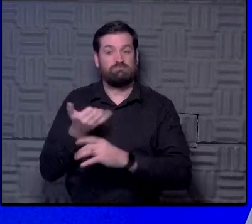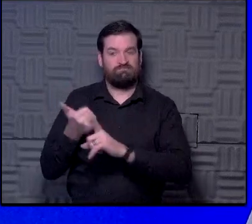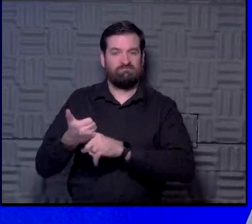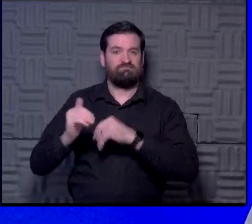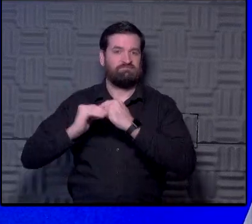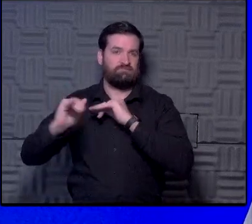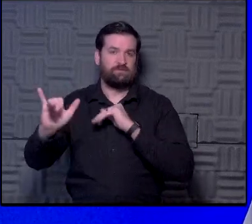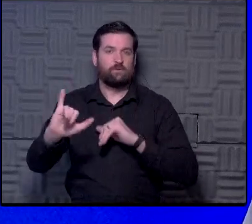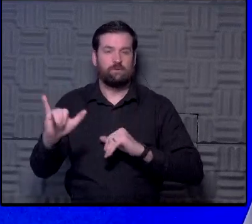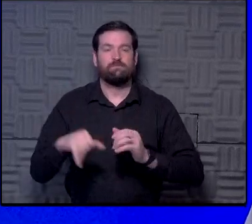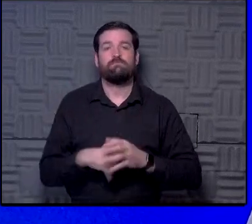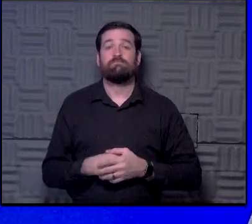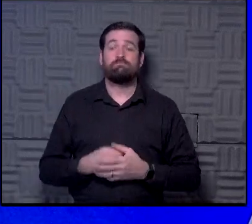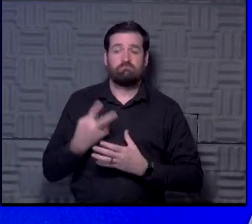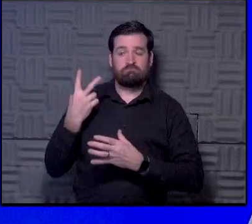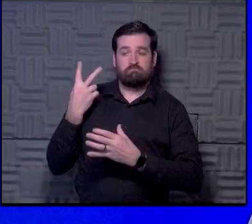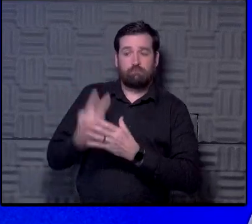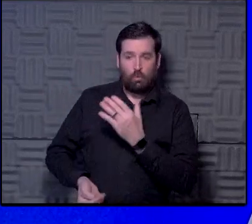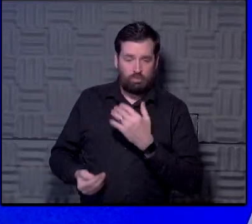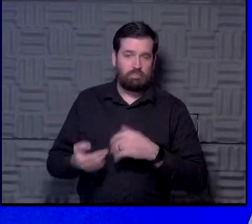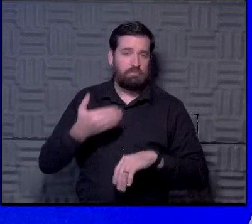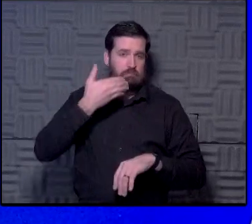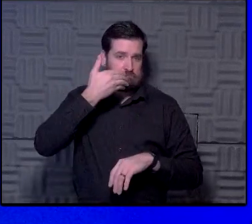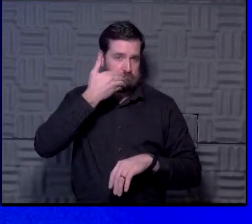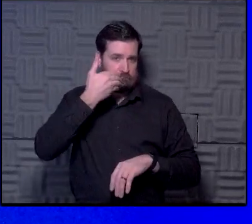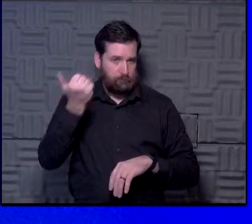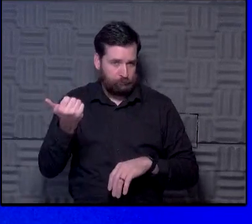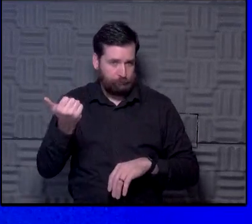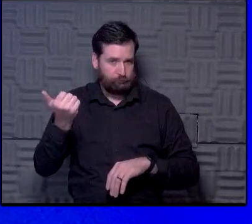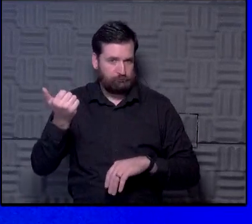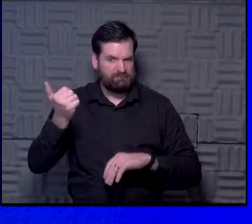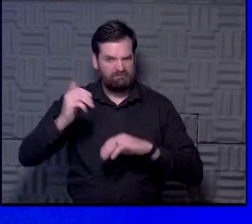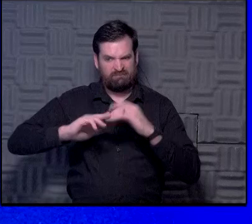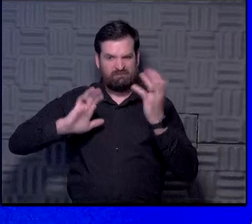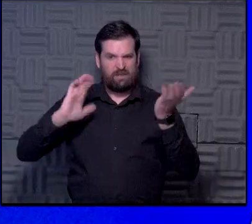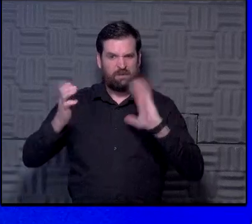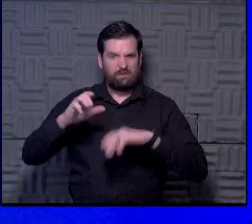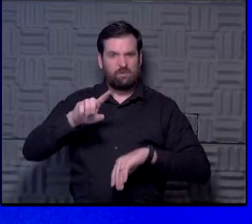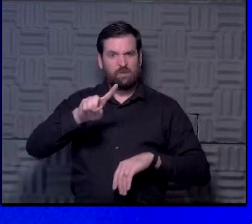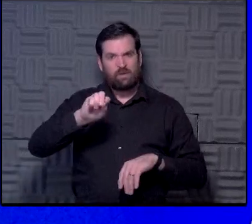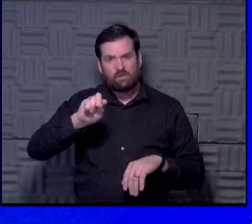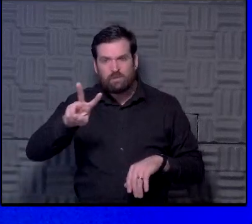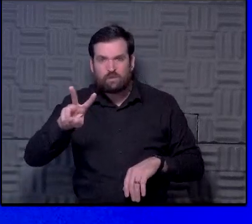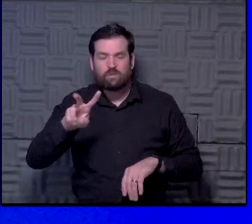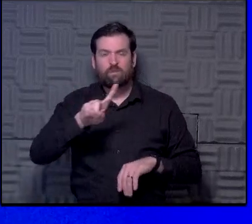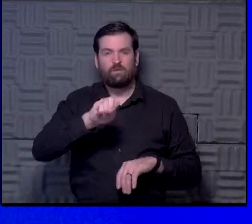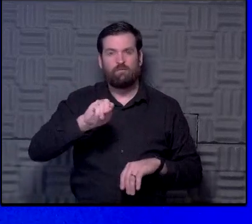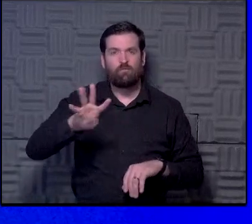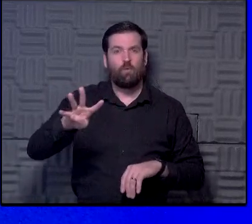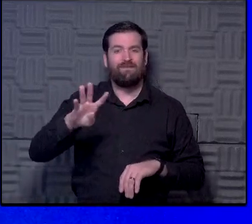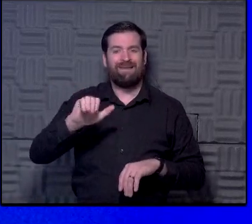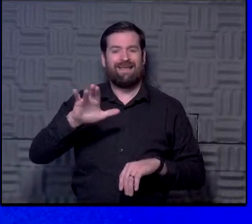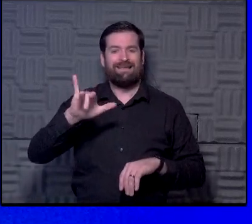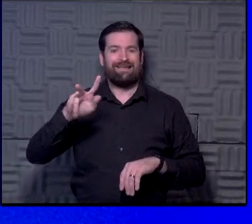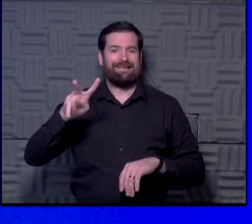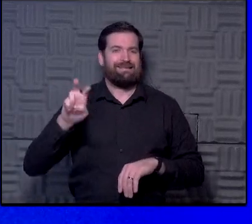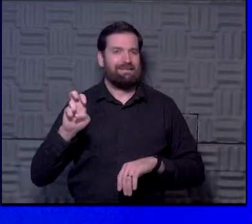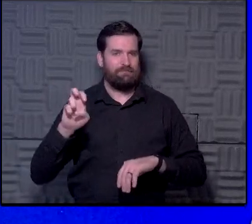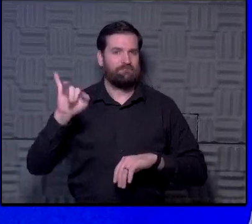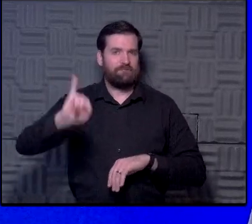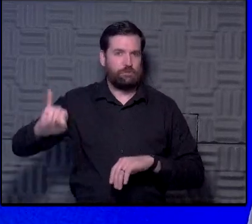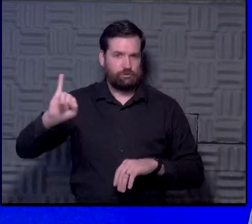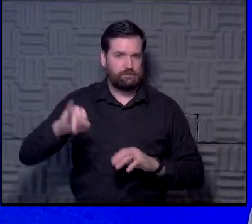plateau as well. But we are both certainly a lot better off than when we had 102 or 104 active acute